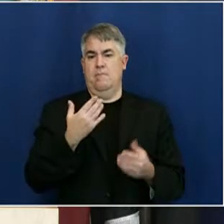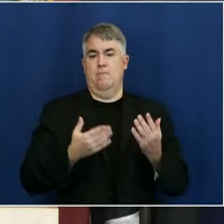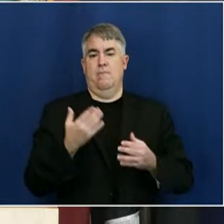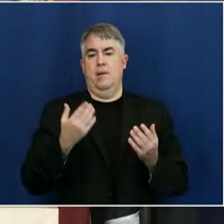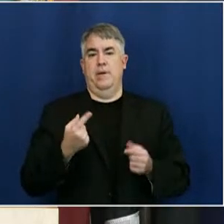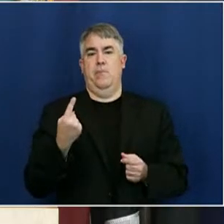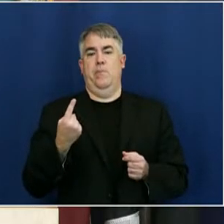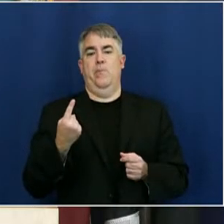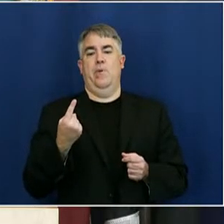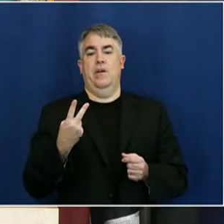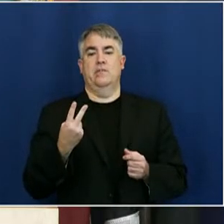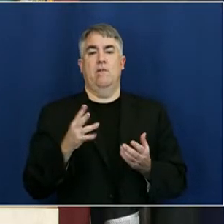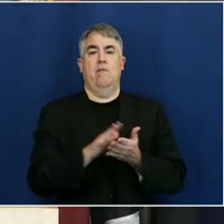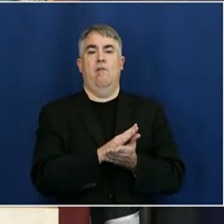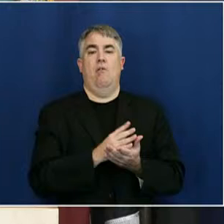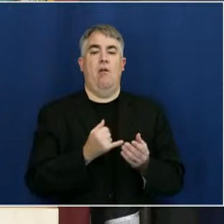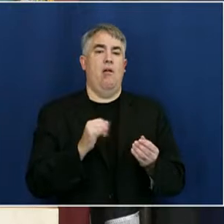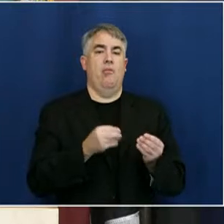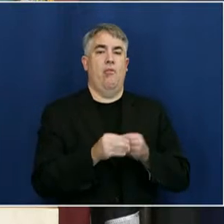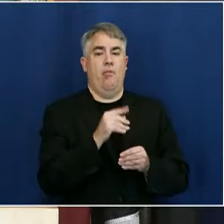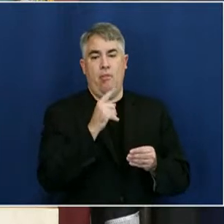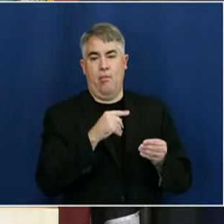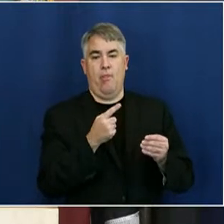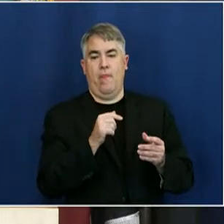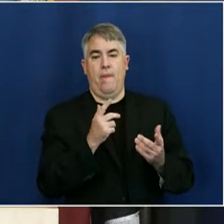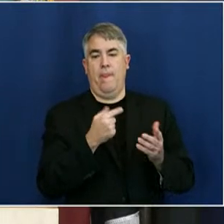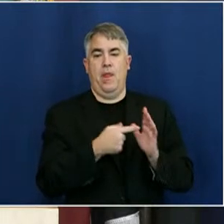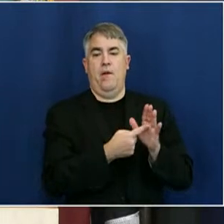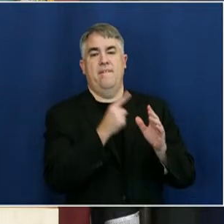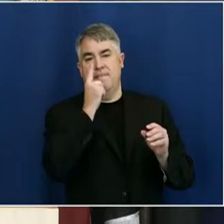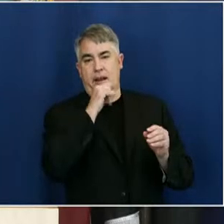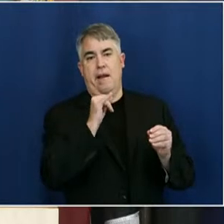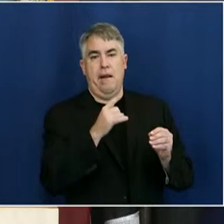or fake document or pay stub? It is possible.